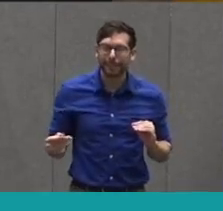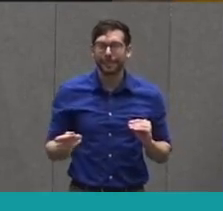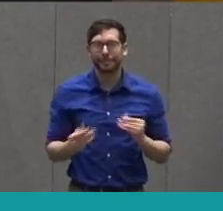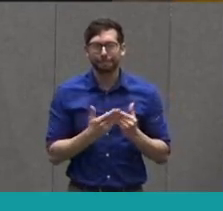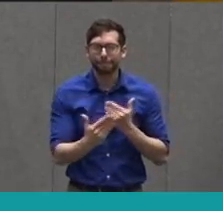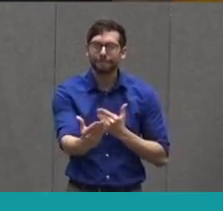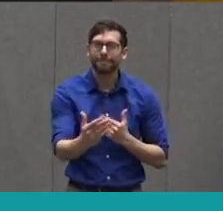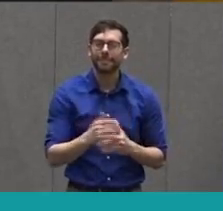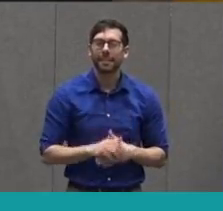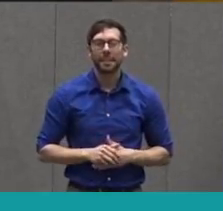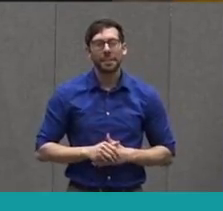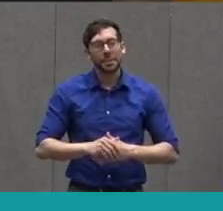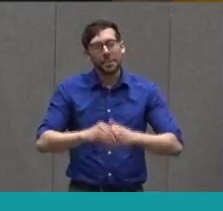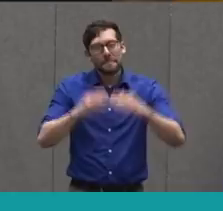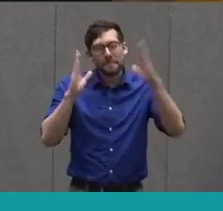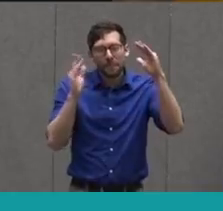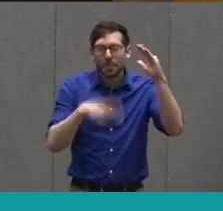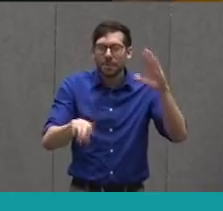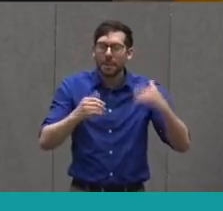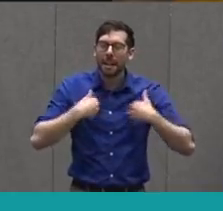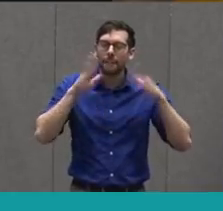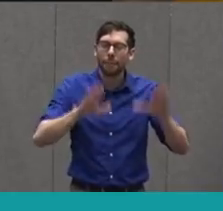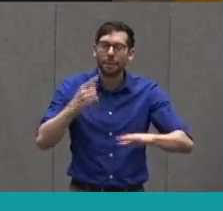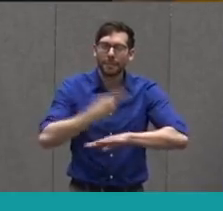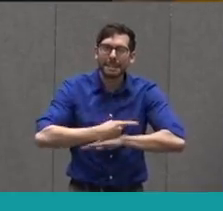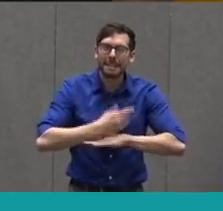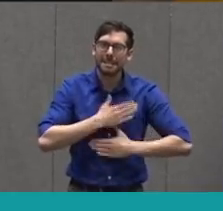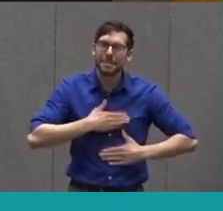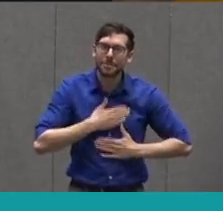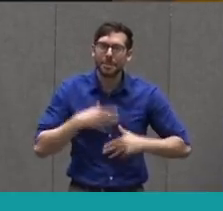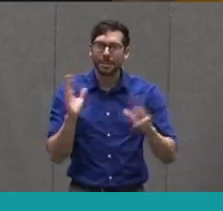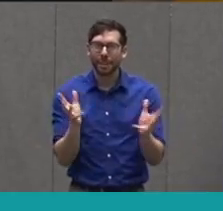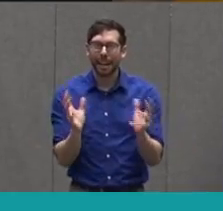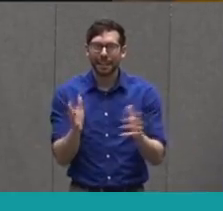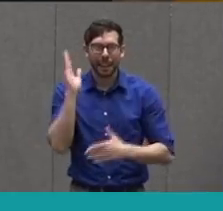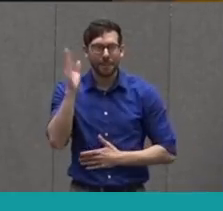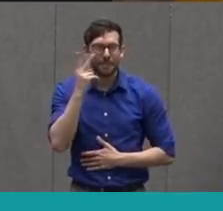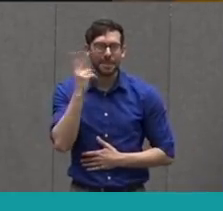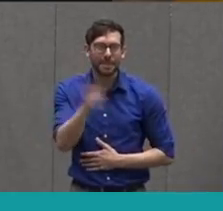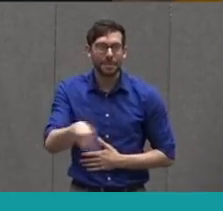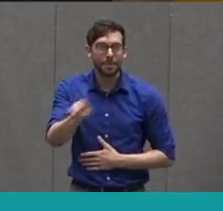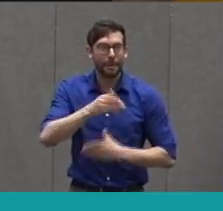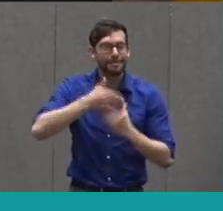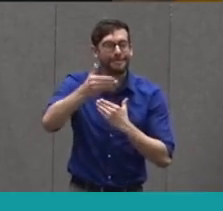enjoyed talking with you. I hope you enjoyed our shows, and we'll see you next time on At Home with APS.